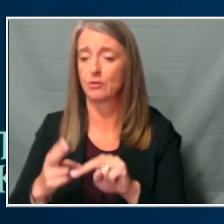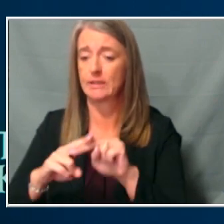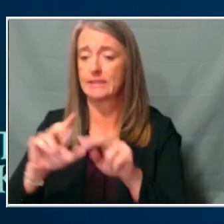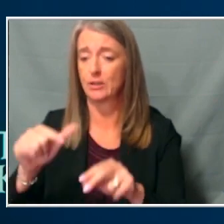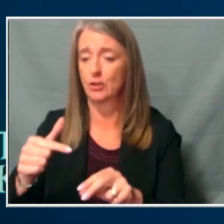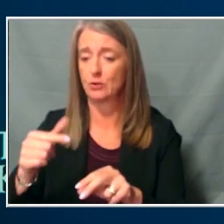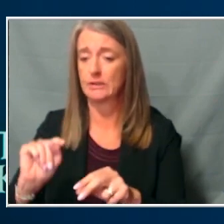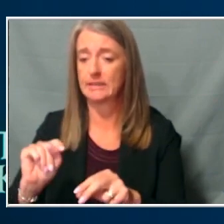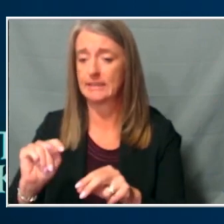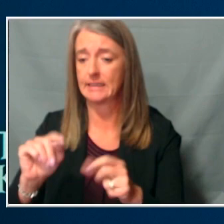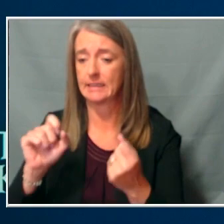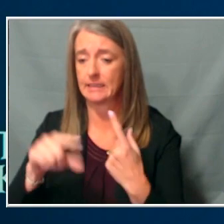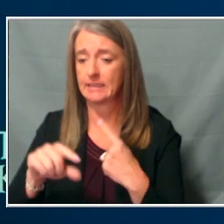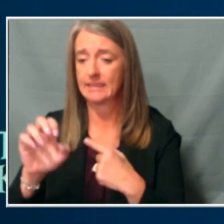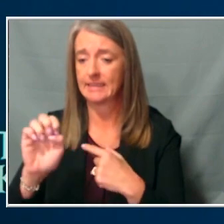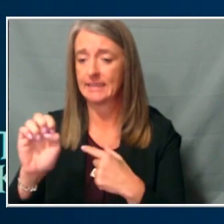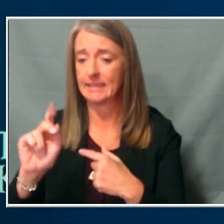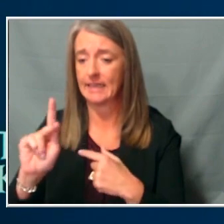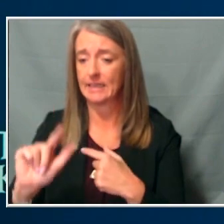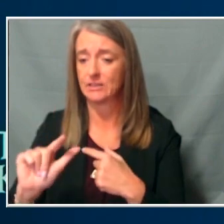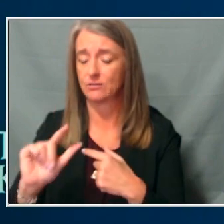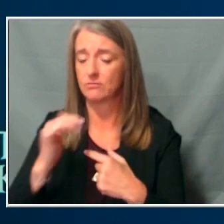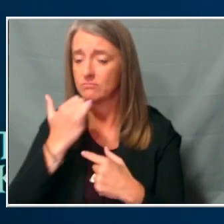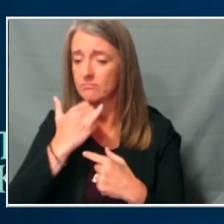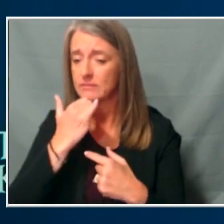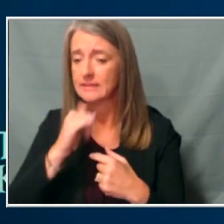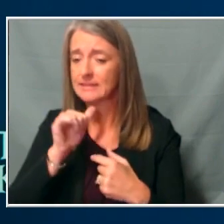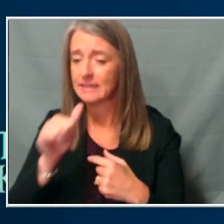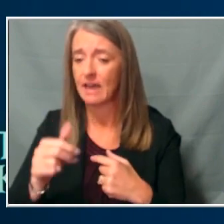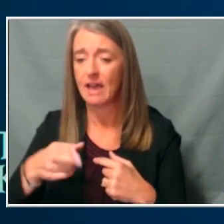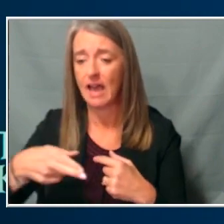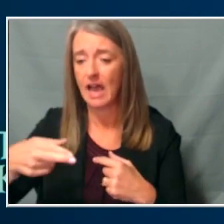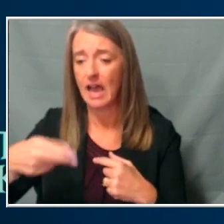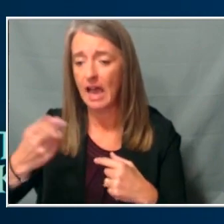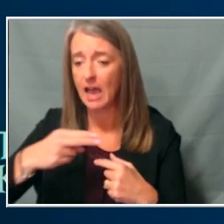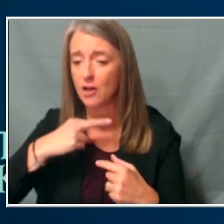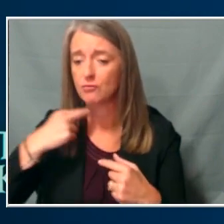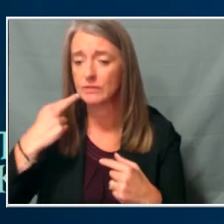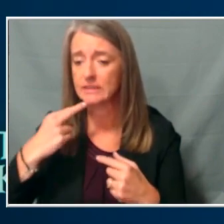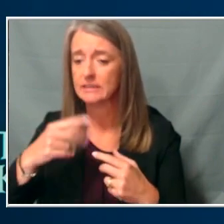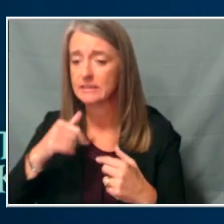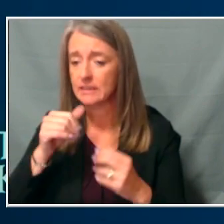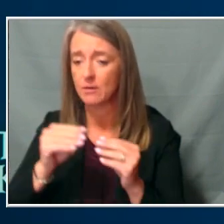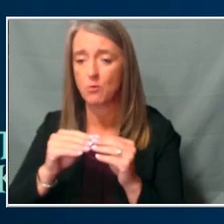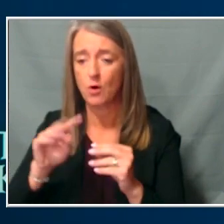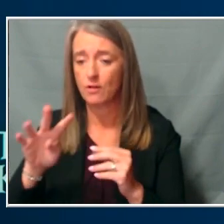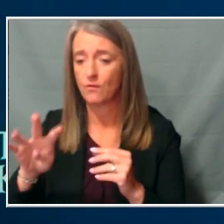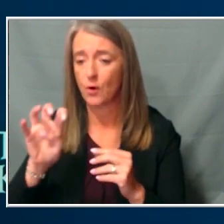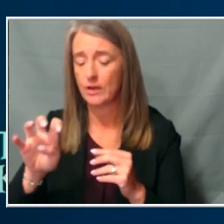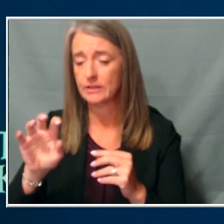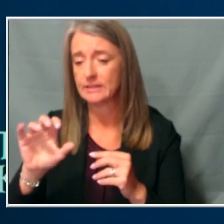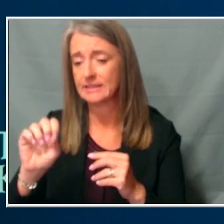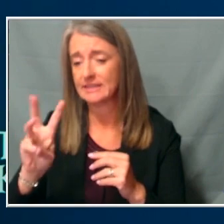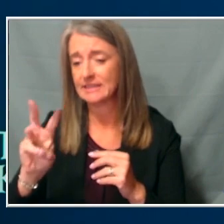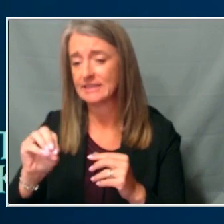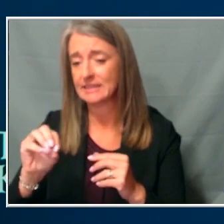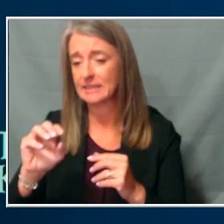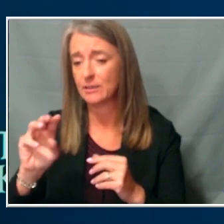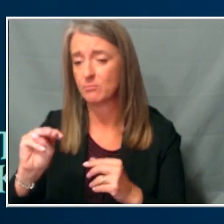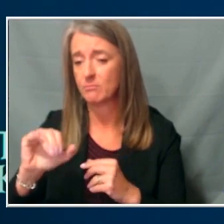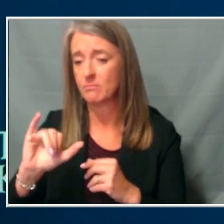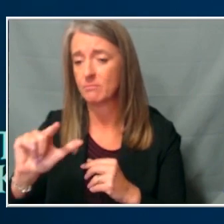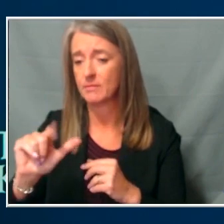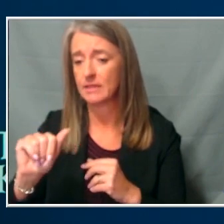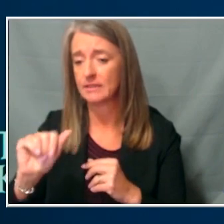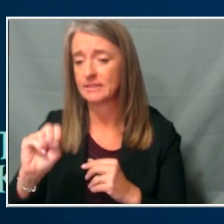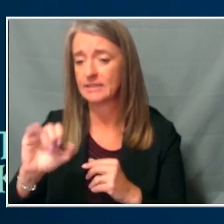that first EKG did look a little long, but it didn't look high risk long. It didn't look greater than 460 milliseconds. But with some adjustments in medications, she